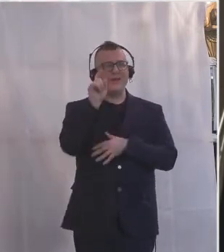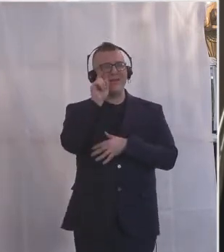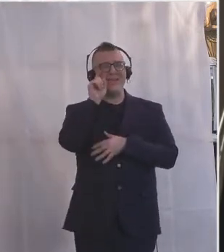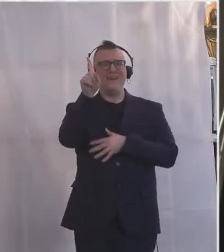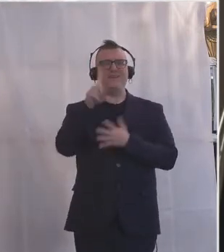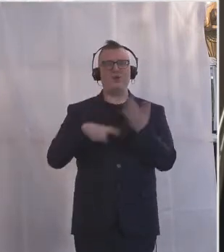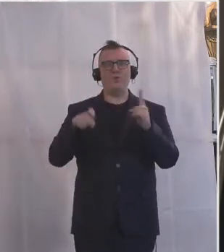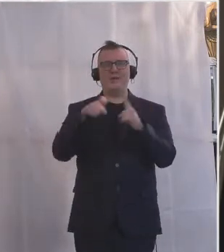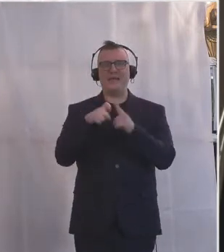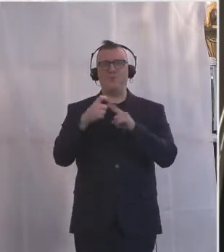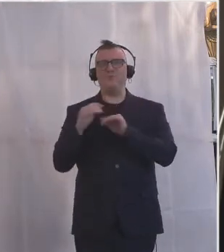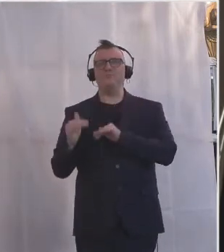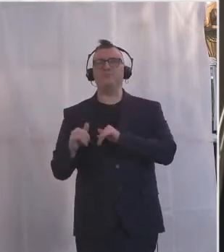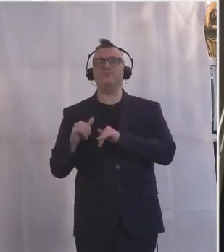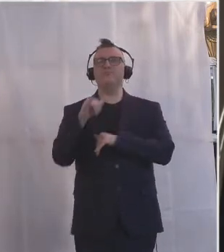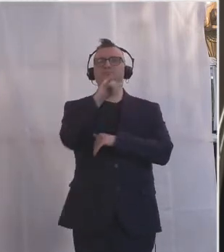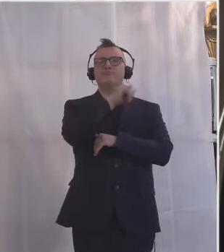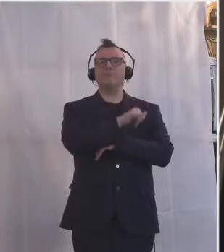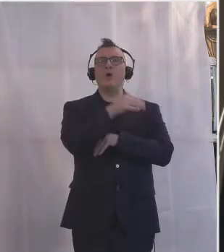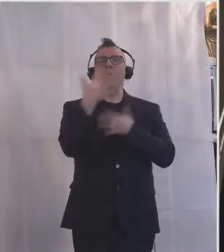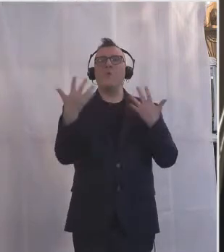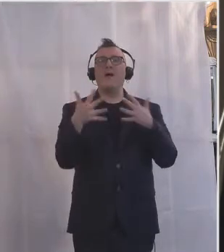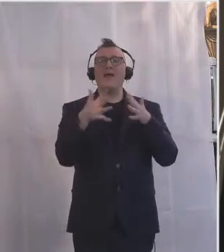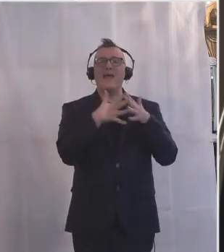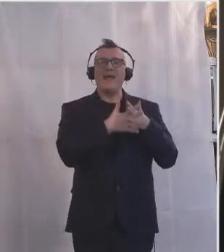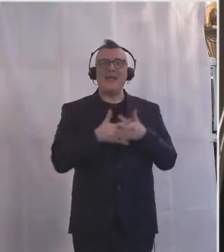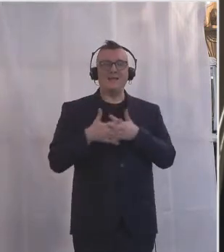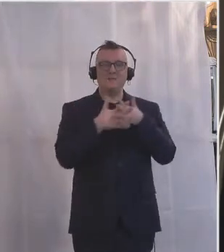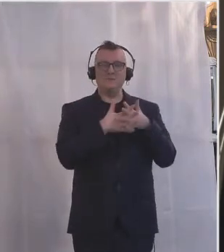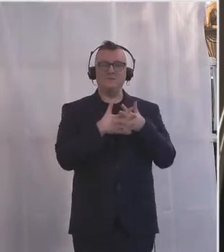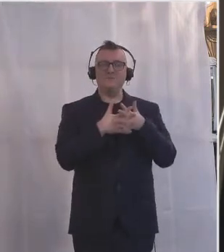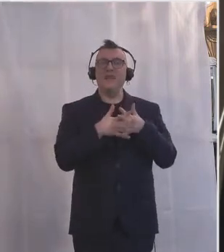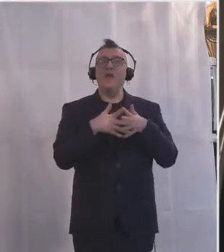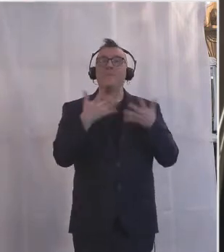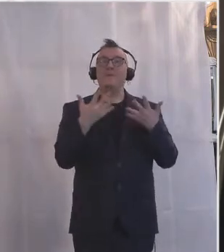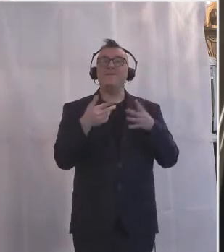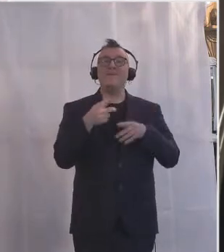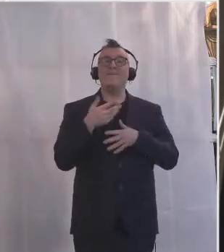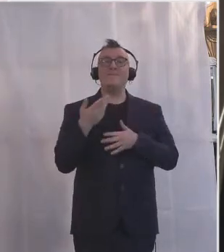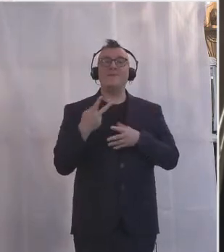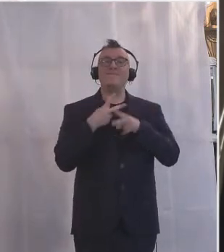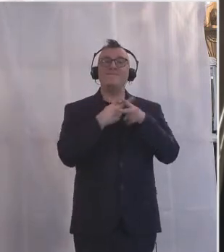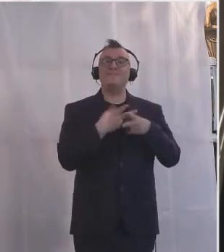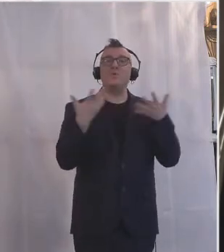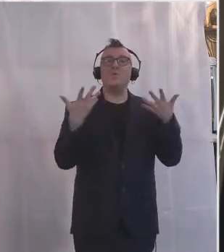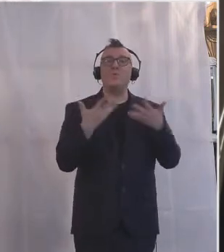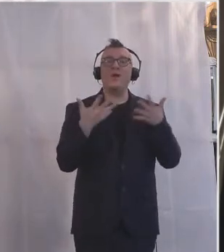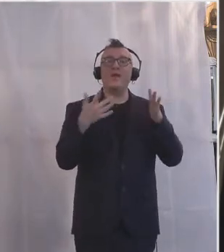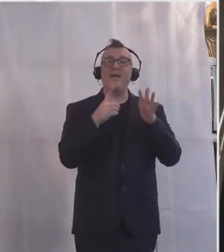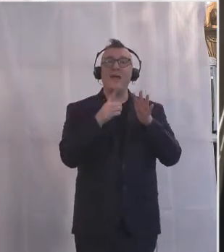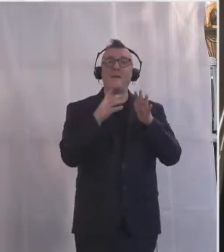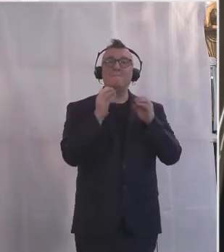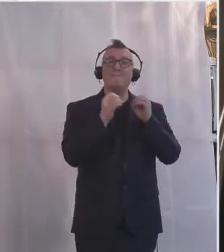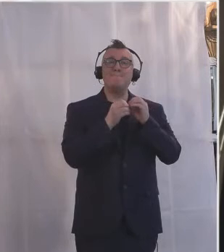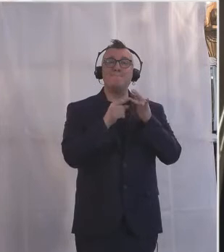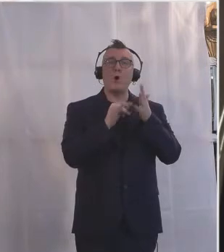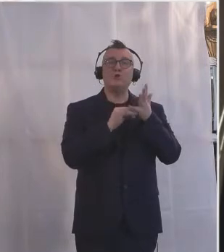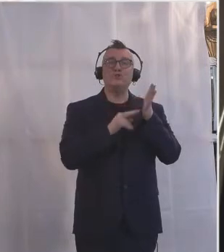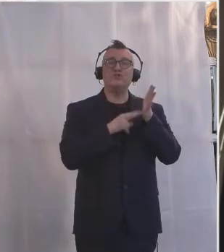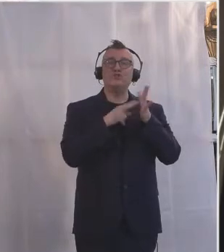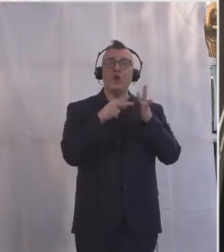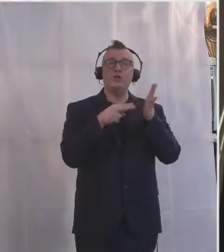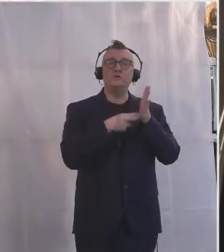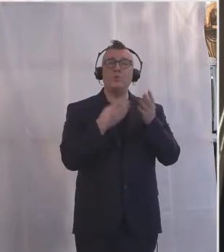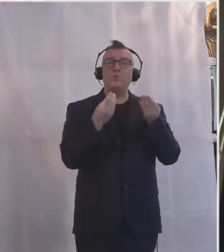to America. I think Emily, Boston for a week. We had a fantastic time. I'm brilliant.